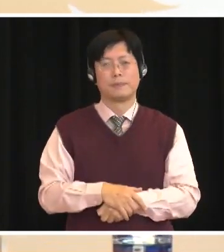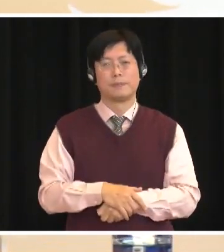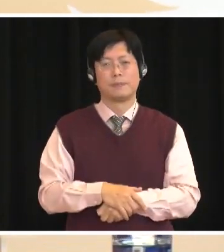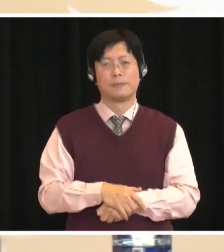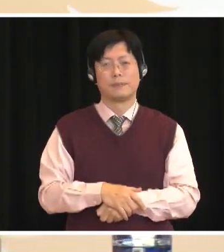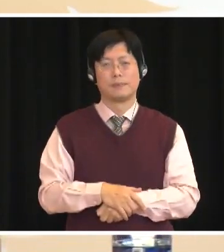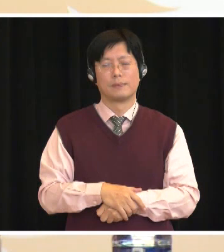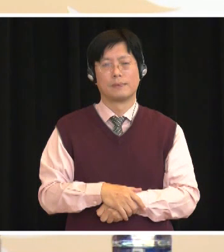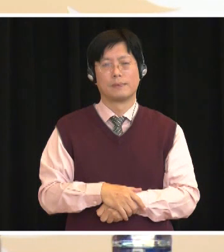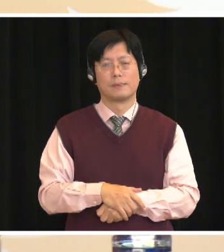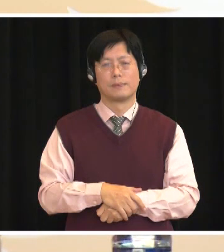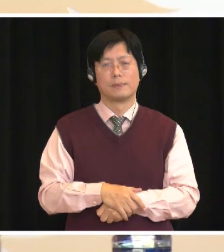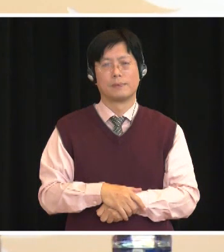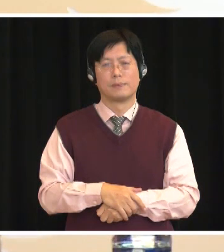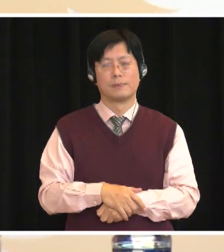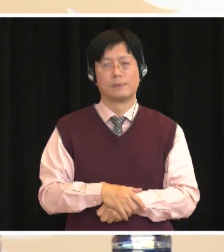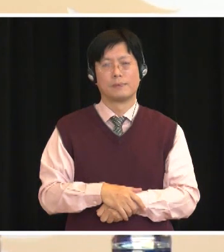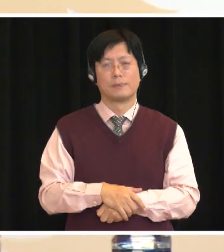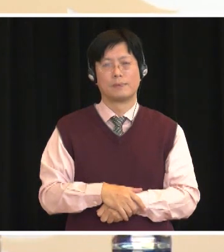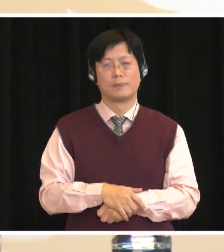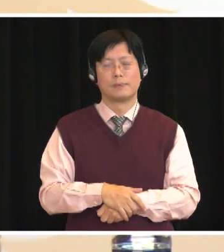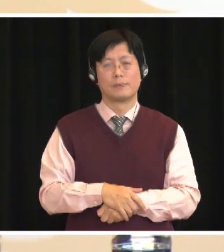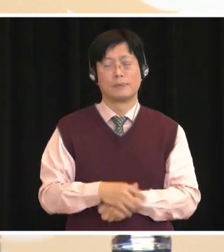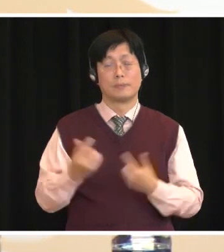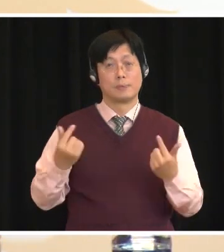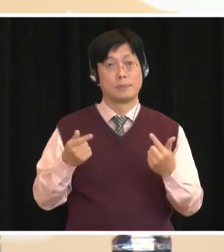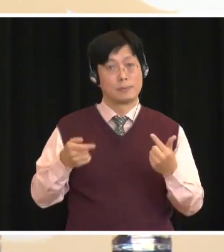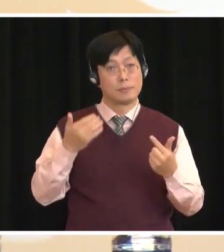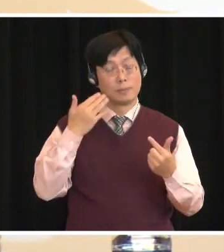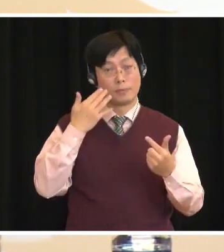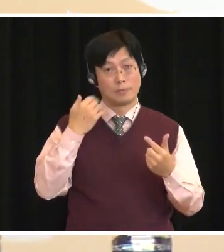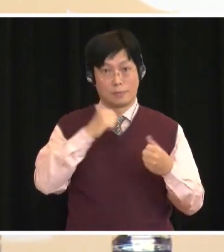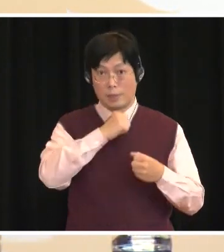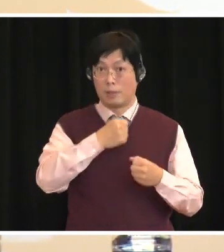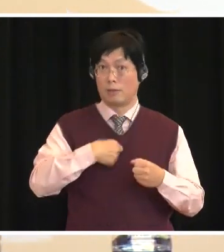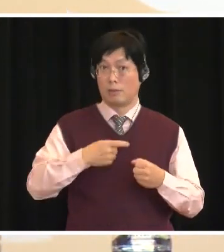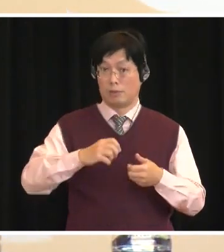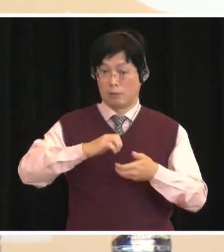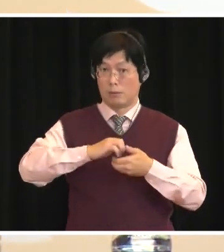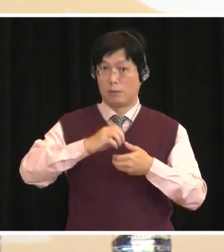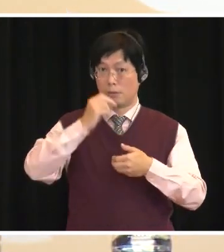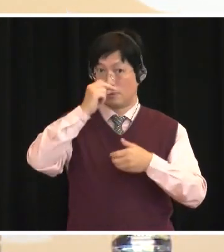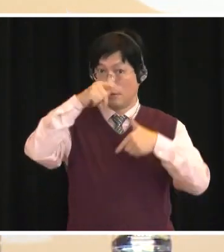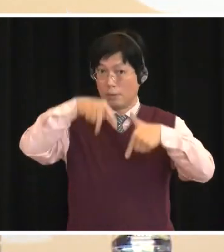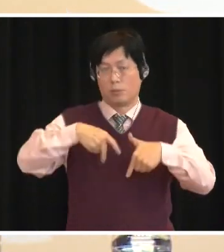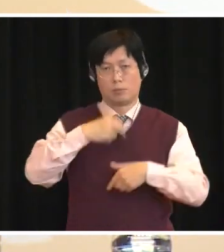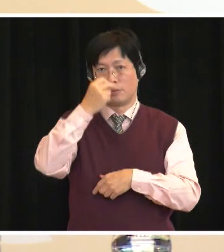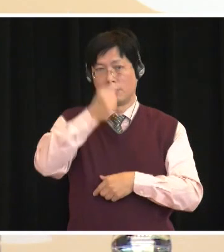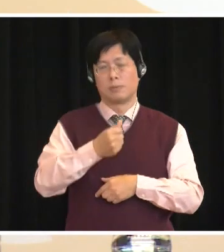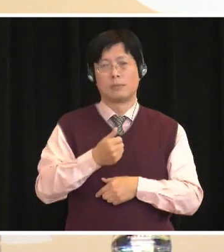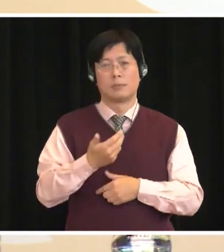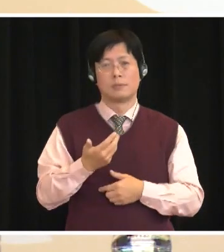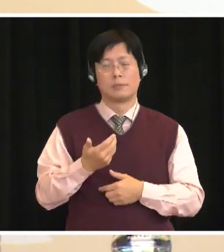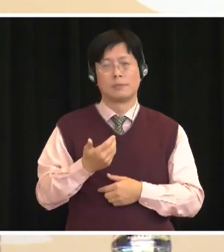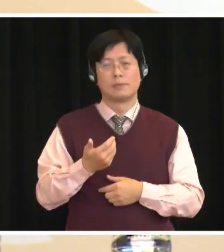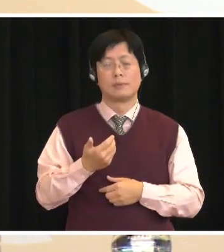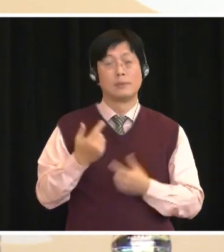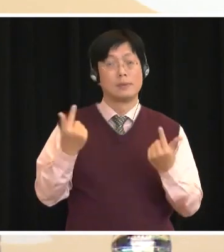a special country, but in Geneva, delegations of states parties get just 6